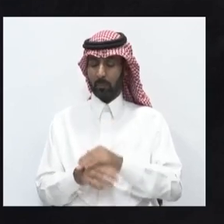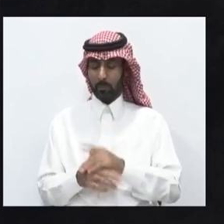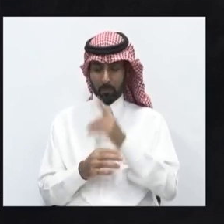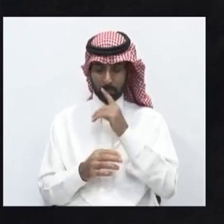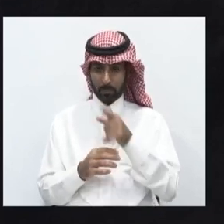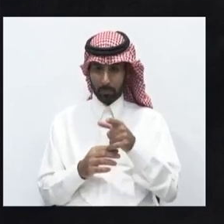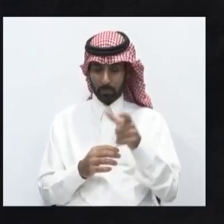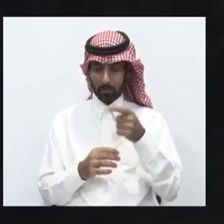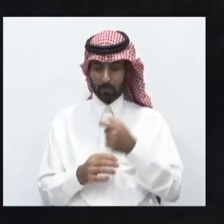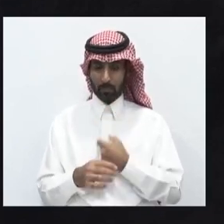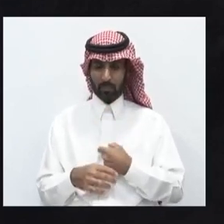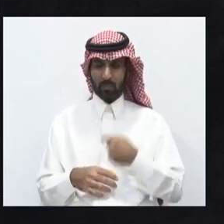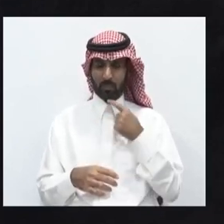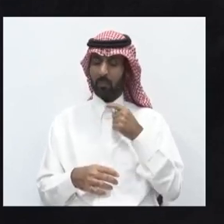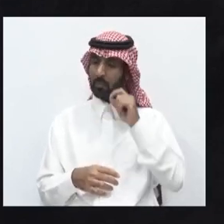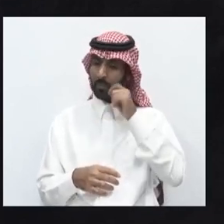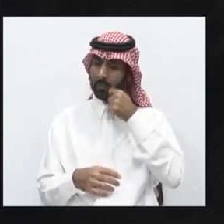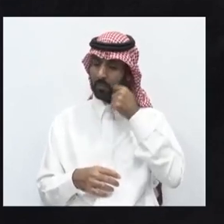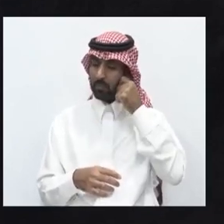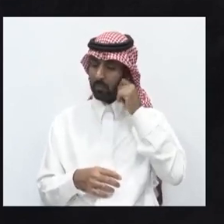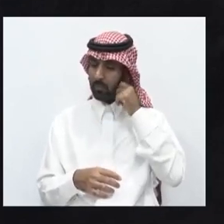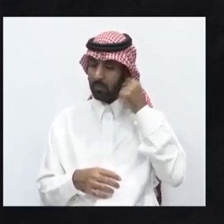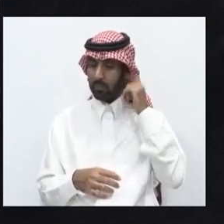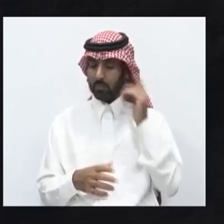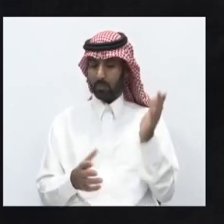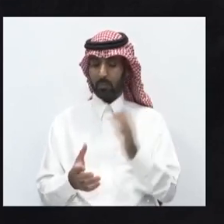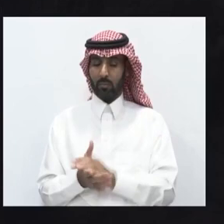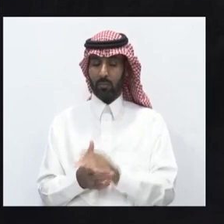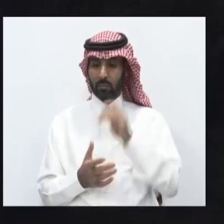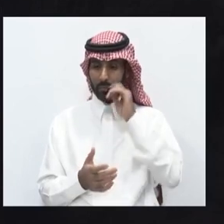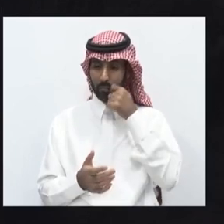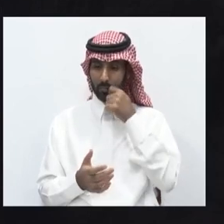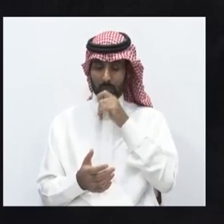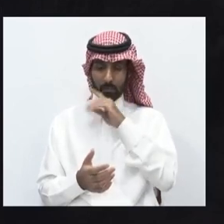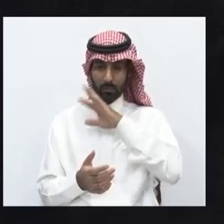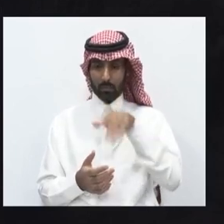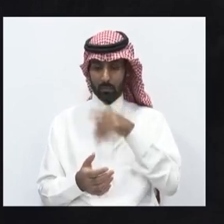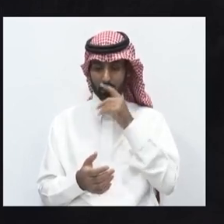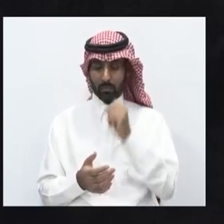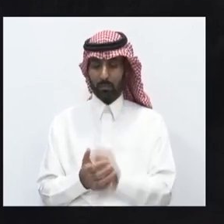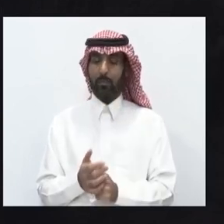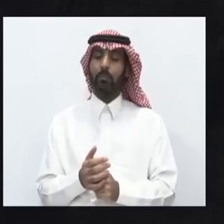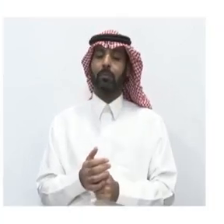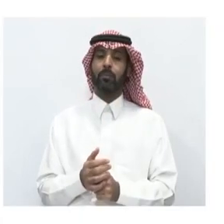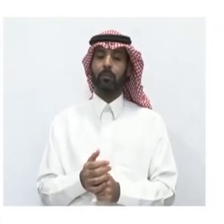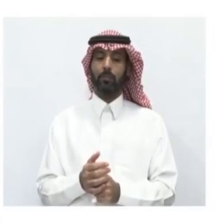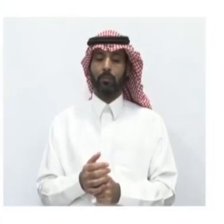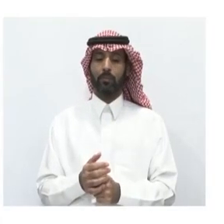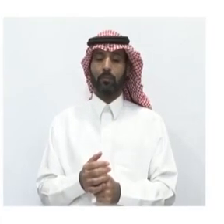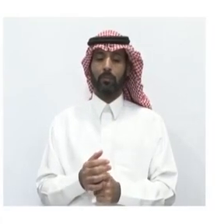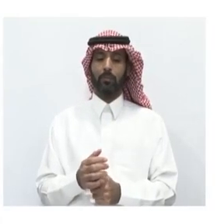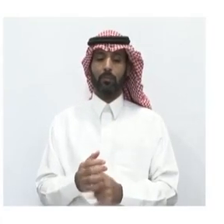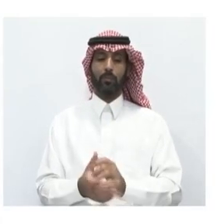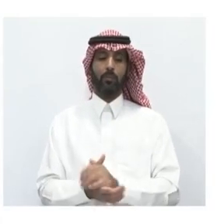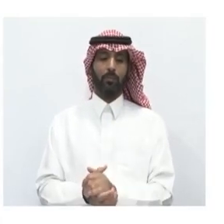whether the flight attendant is a male or a female. So if it's a man or a woman, both you can call them the flight